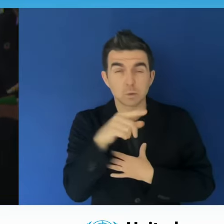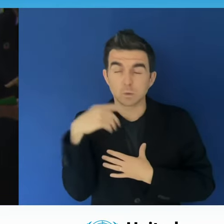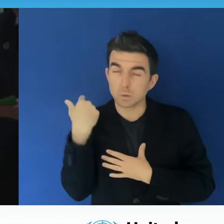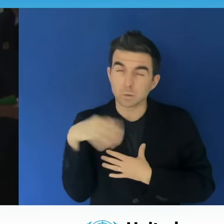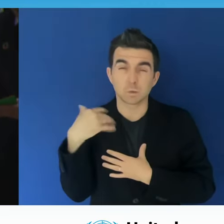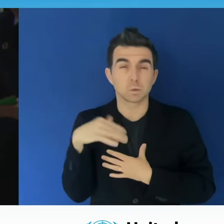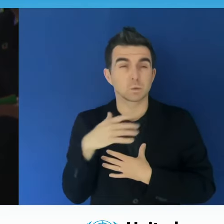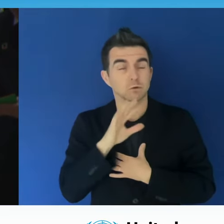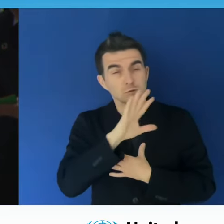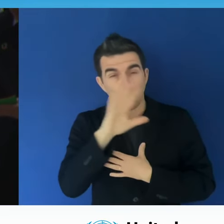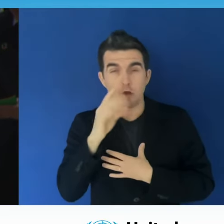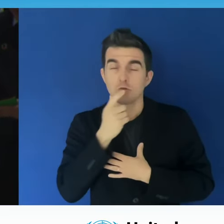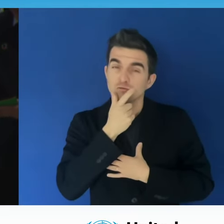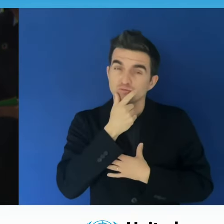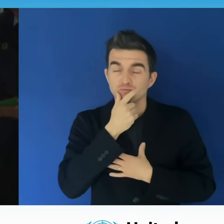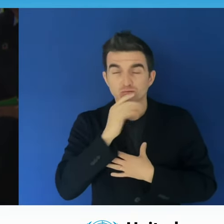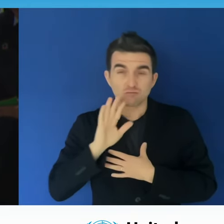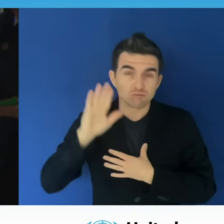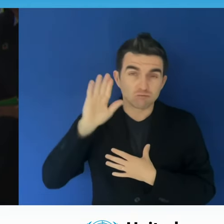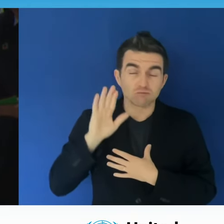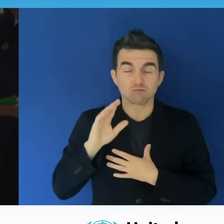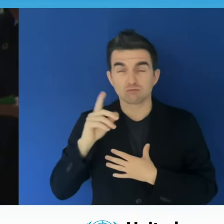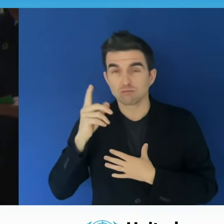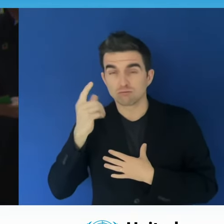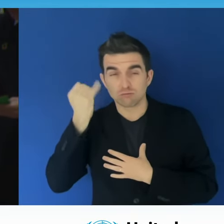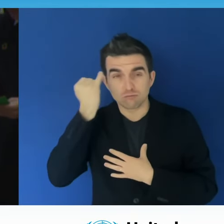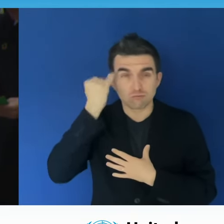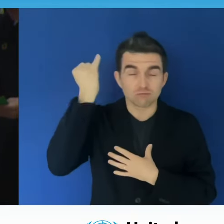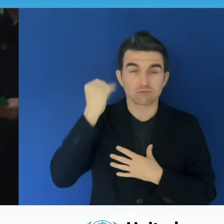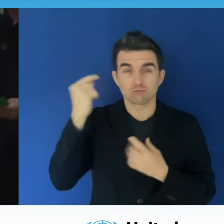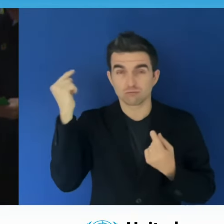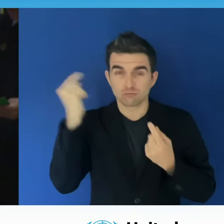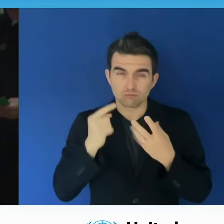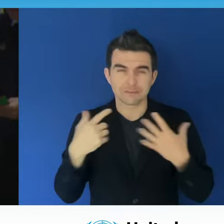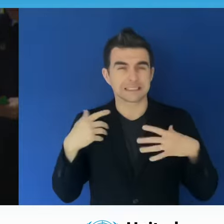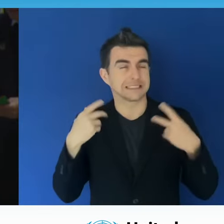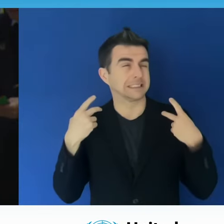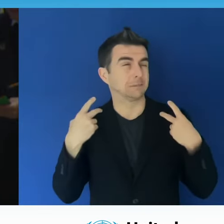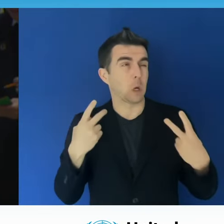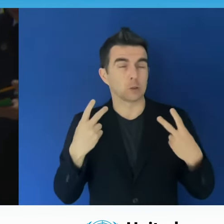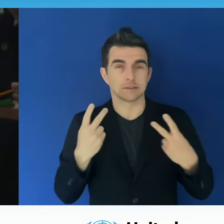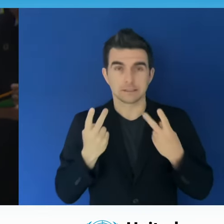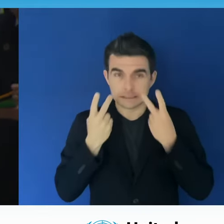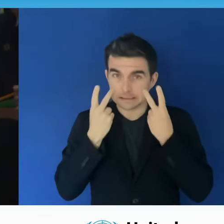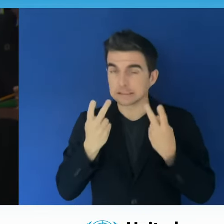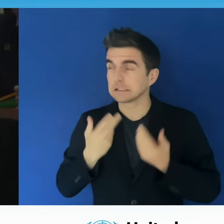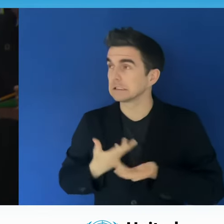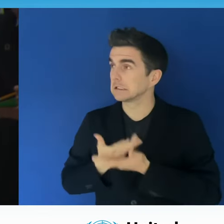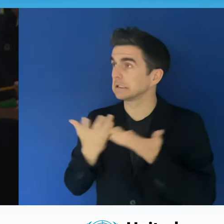Policymakers, practitioners, young delegates, we need to take advantage of these 3 days